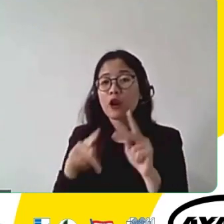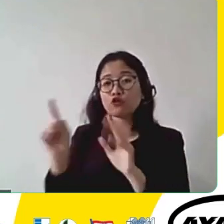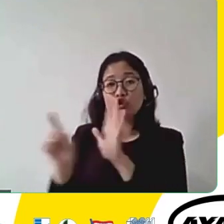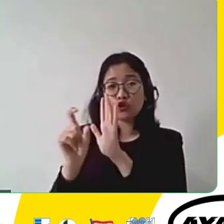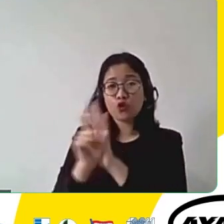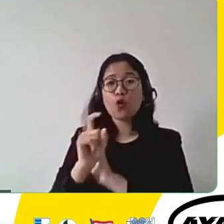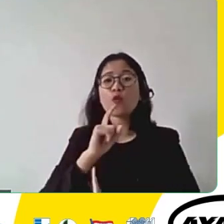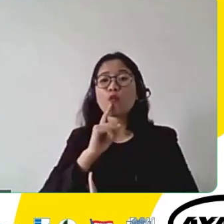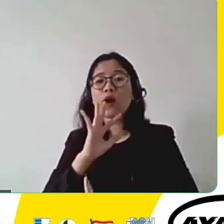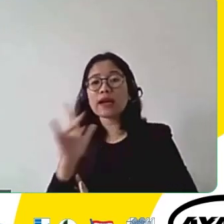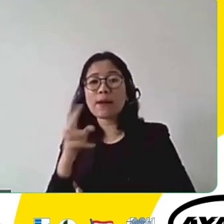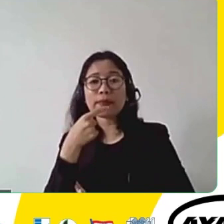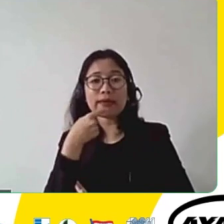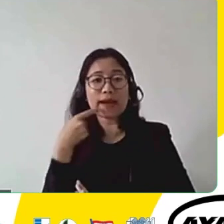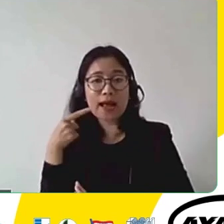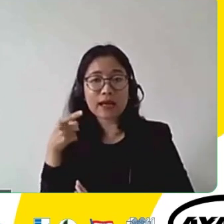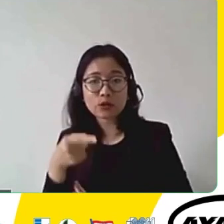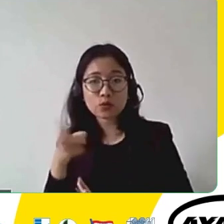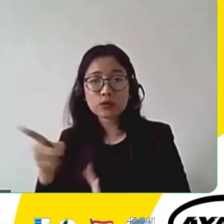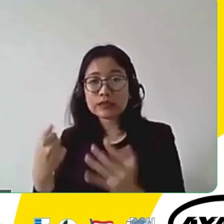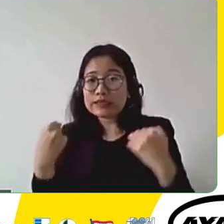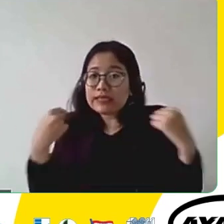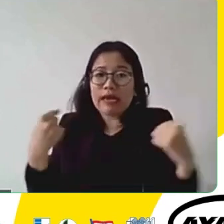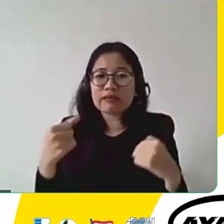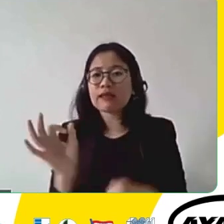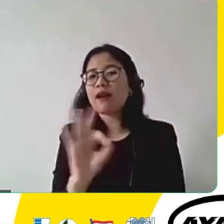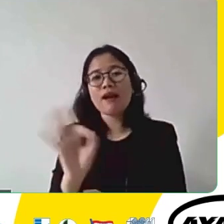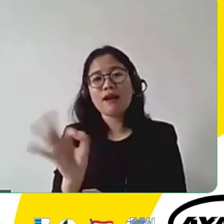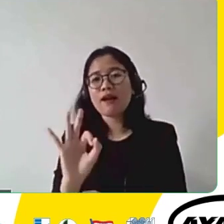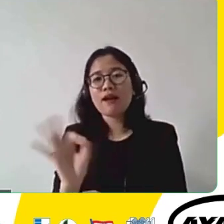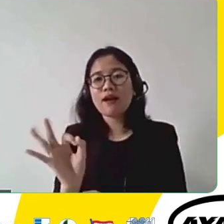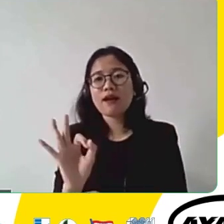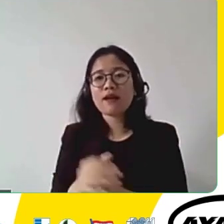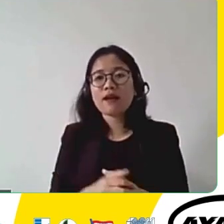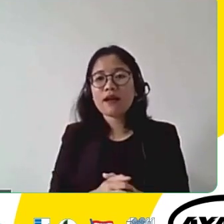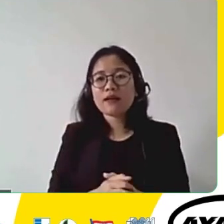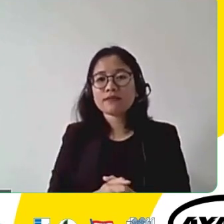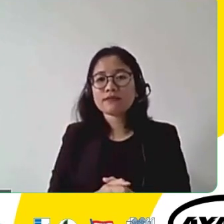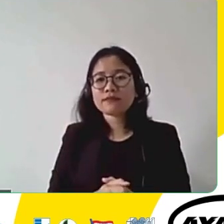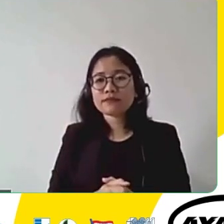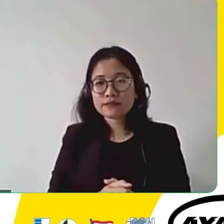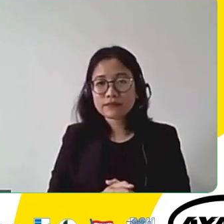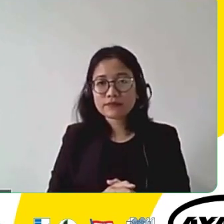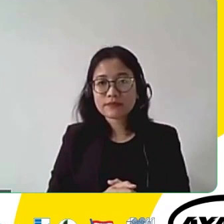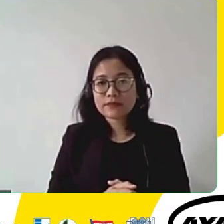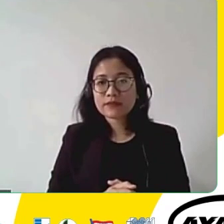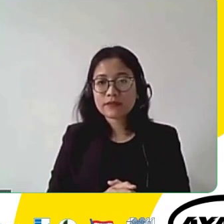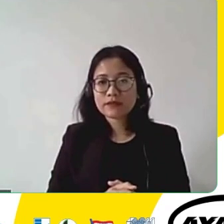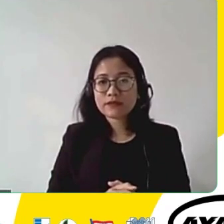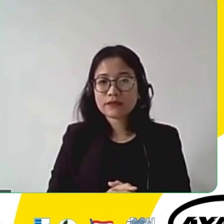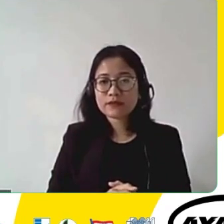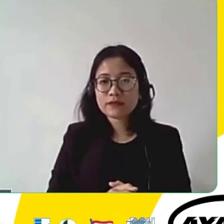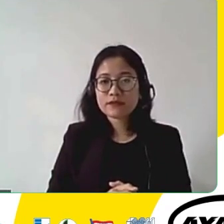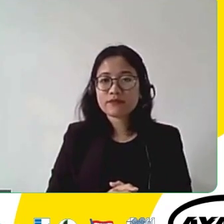and recirculate the air in your car while you drive for a few minutes. Wear a mask that filters